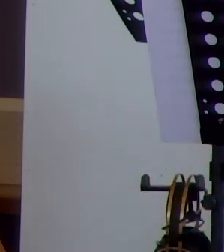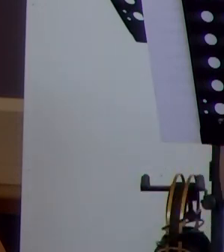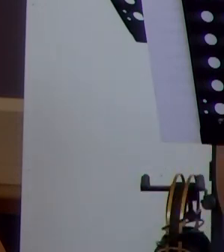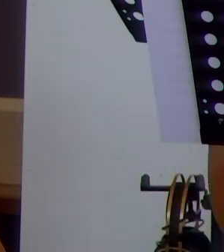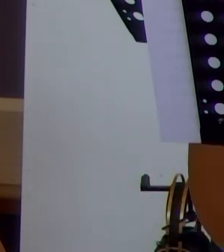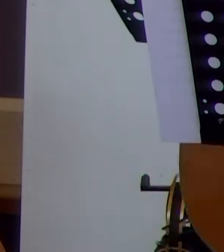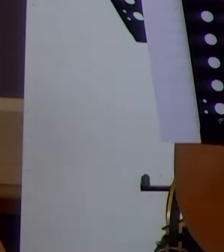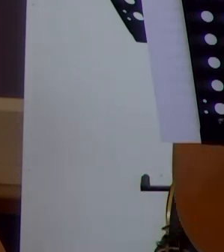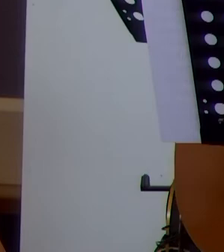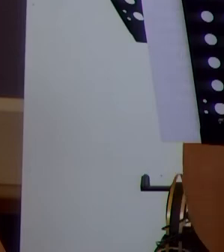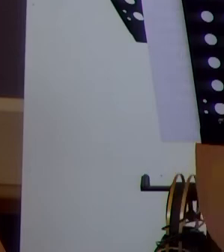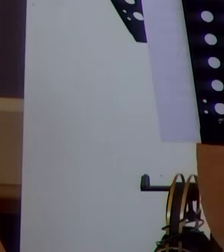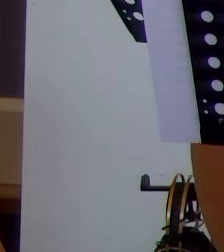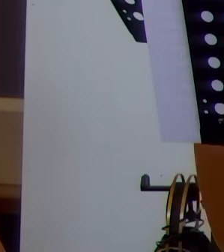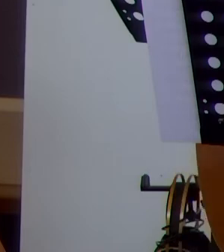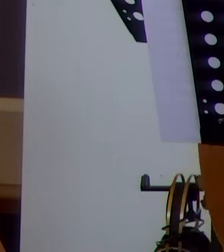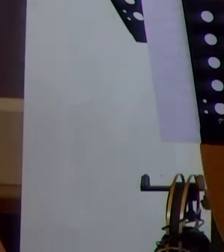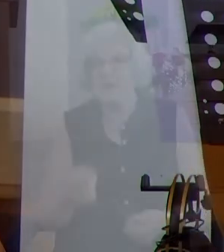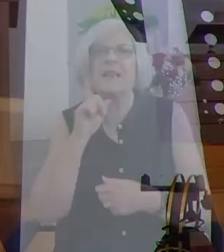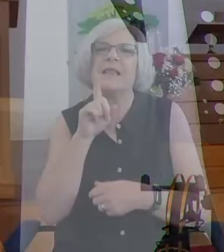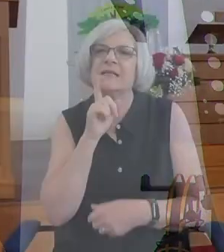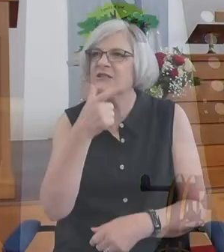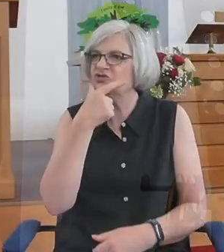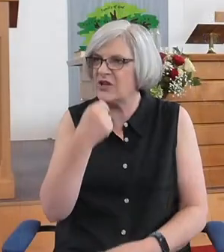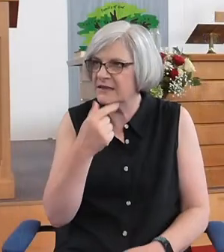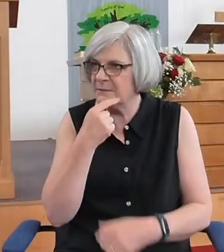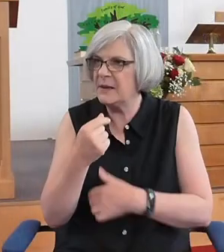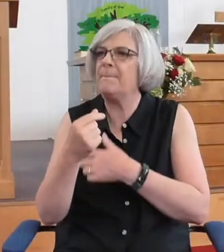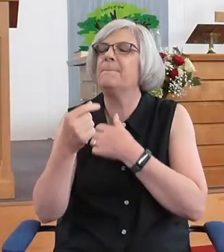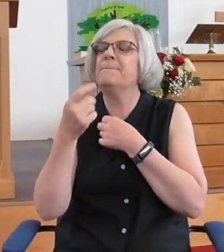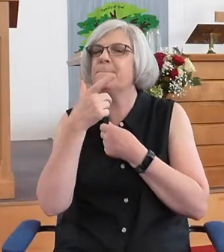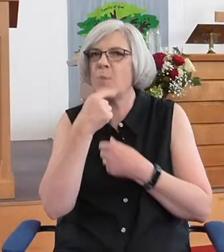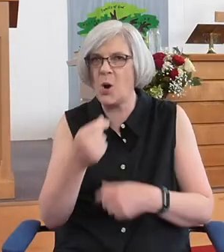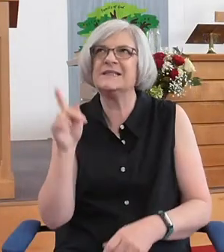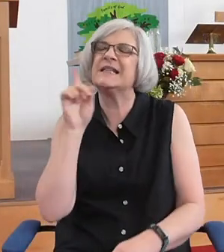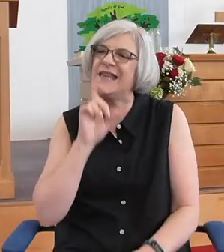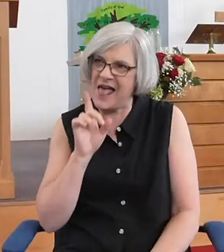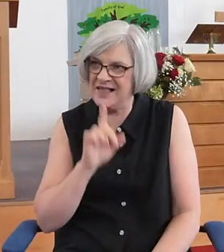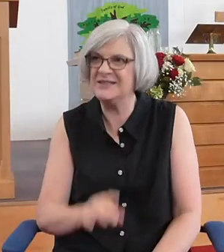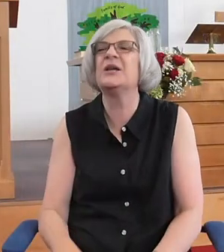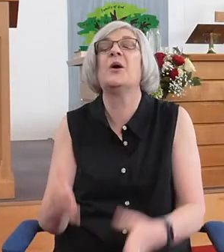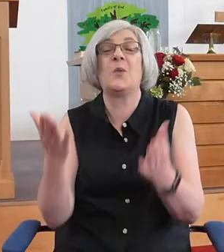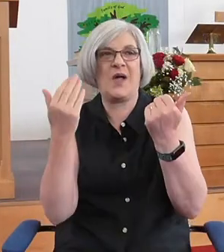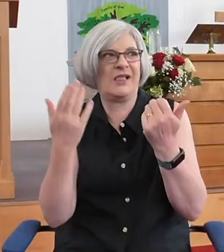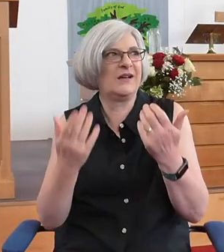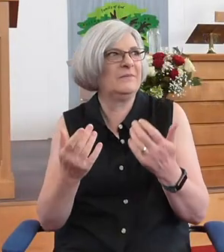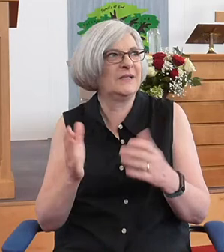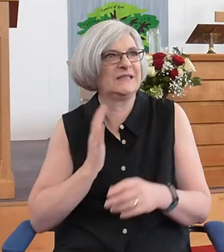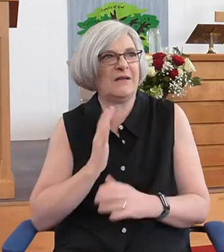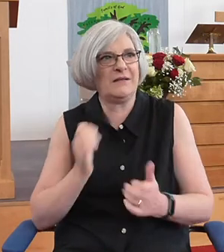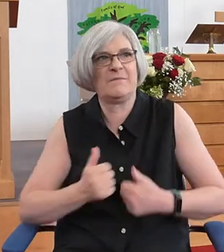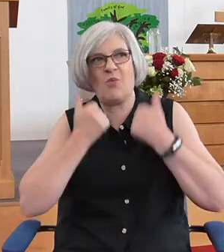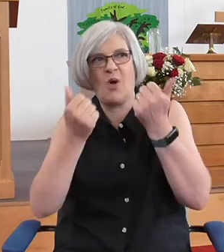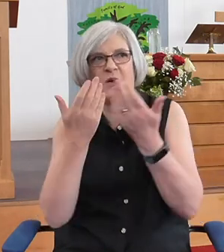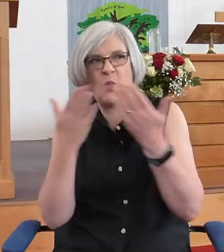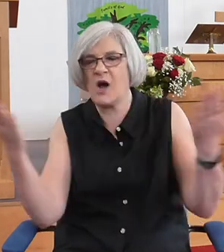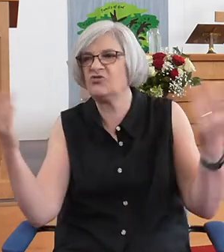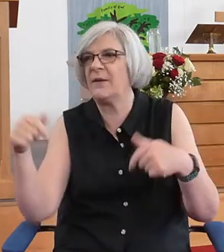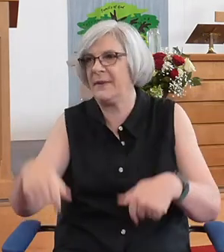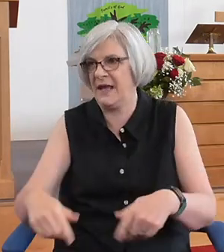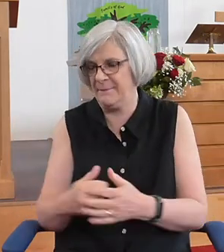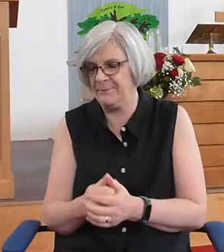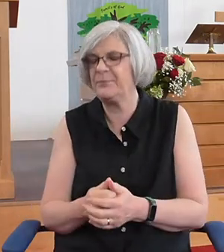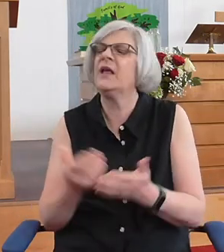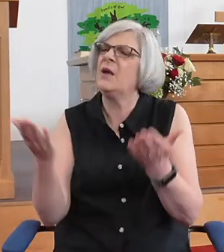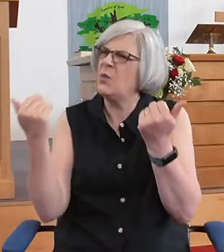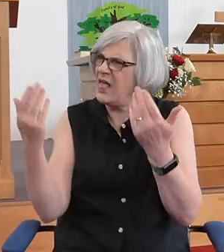Good morning, ladies and gentlemen, boys and girls, and welcome to Sunday morning worship at Claremont Parish Church.